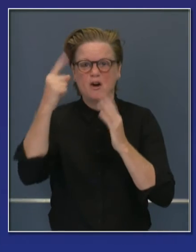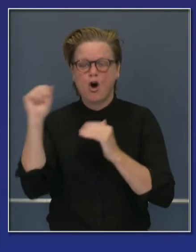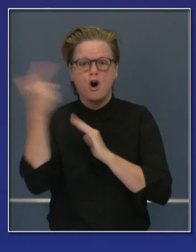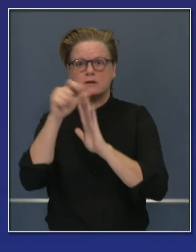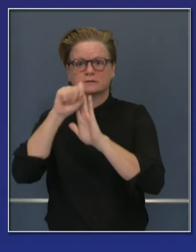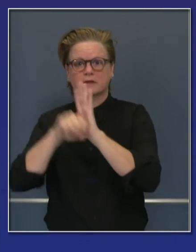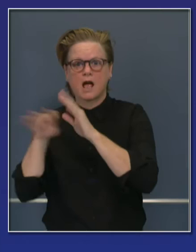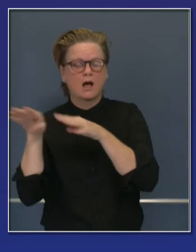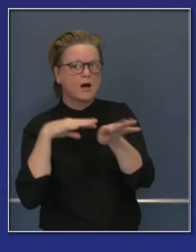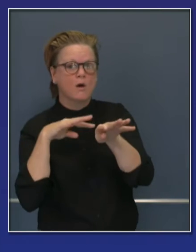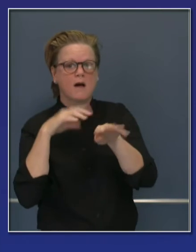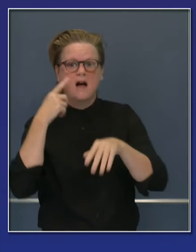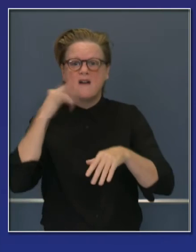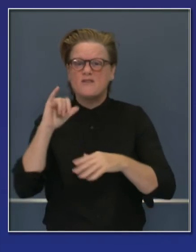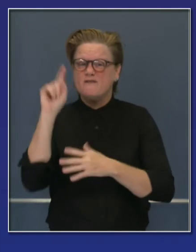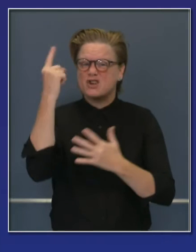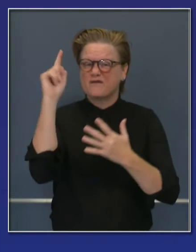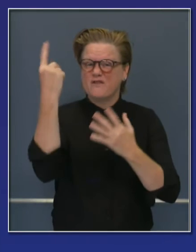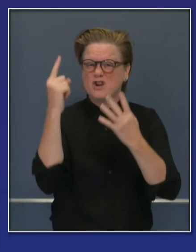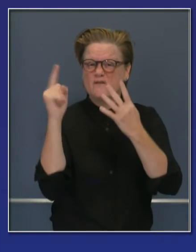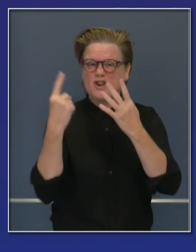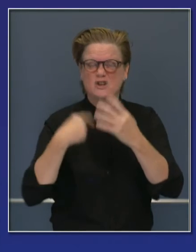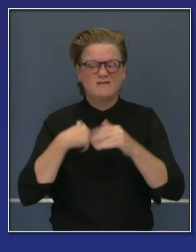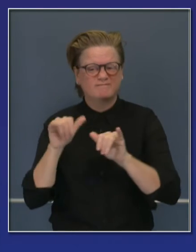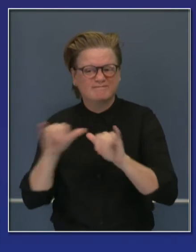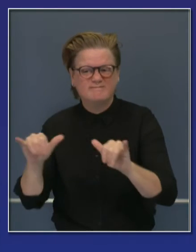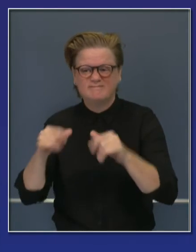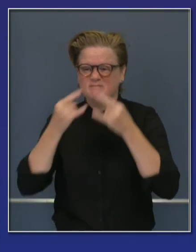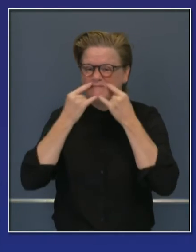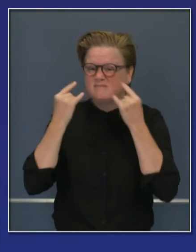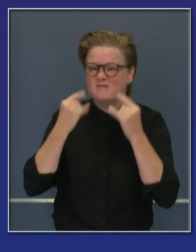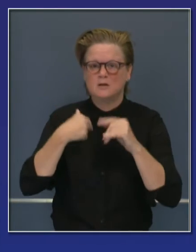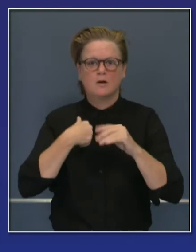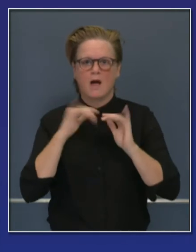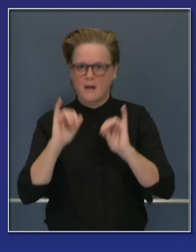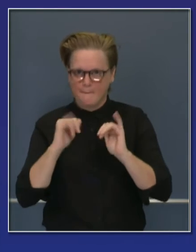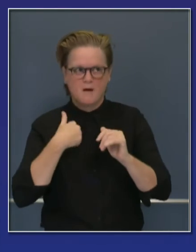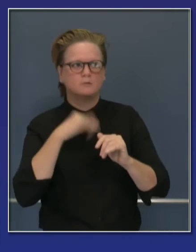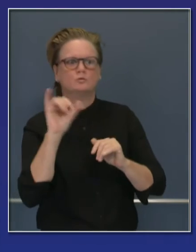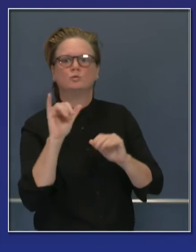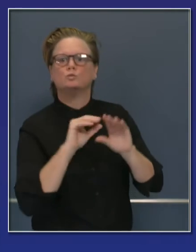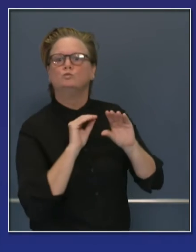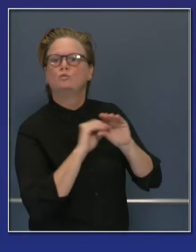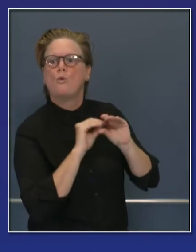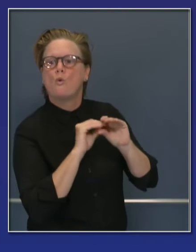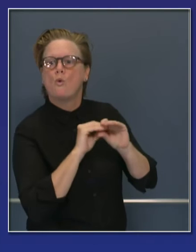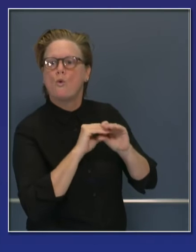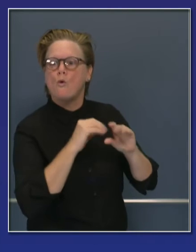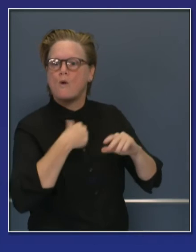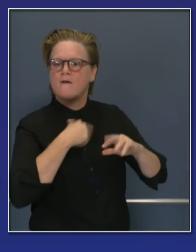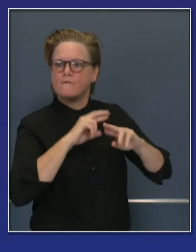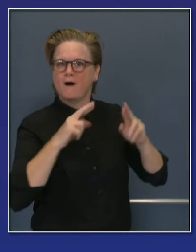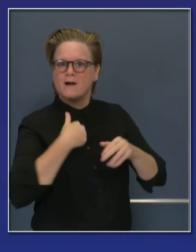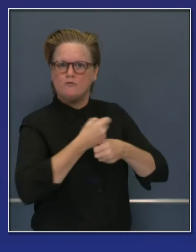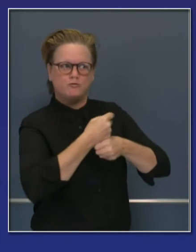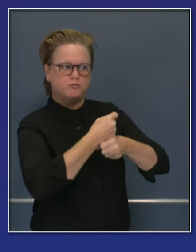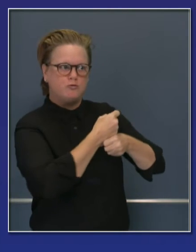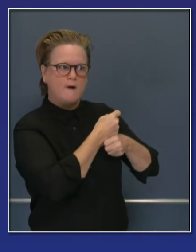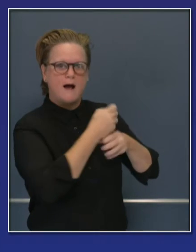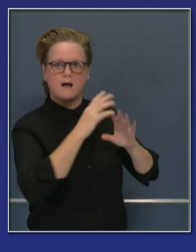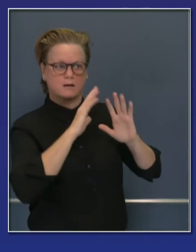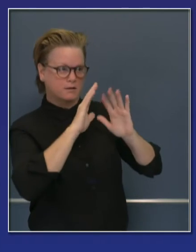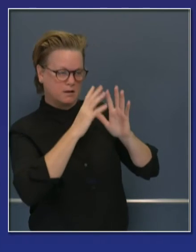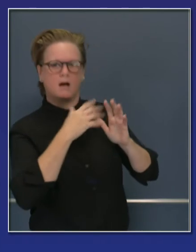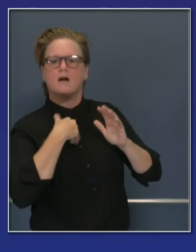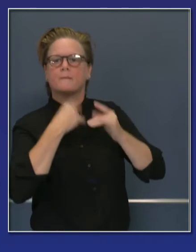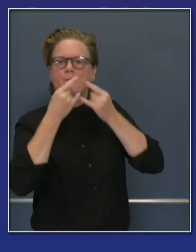not including what we have in storage that I referenced a moment ago. And of course, this 12th week, now 13th week almost, of this